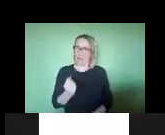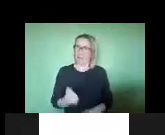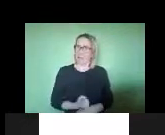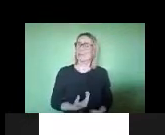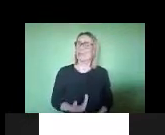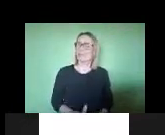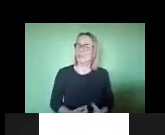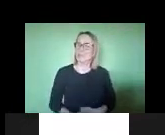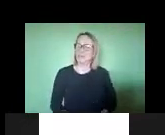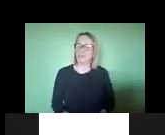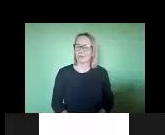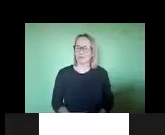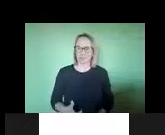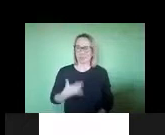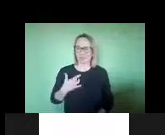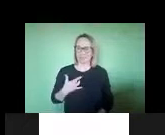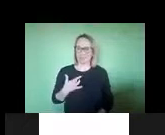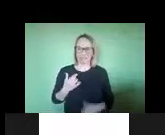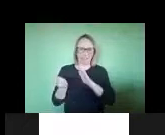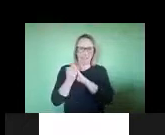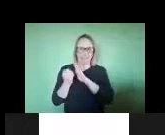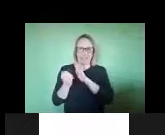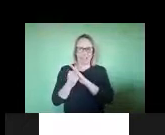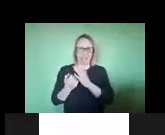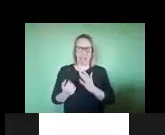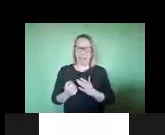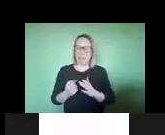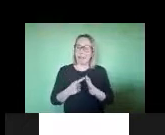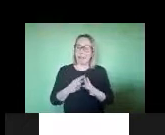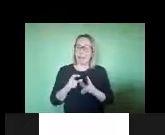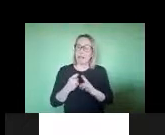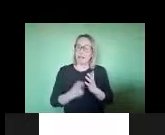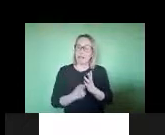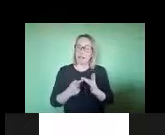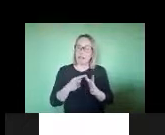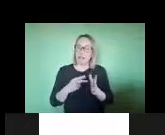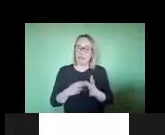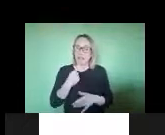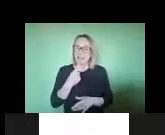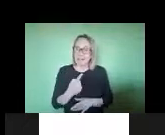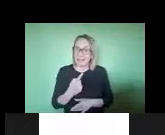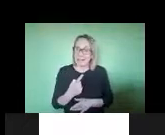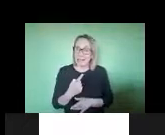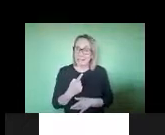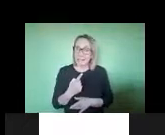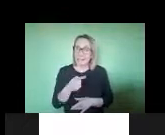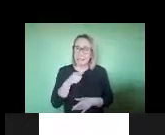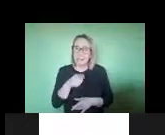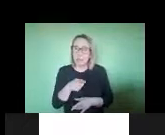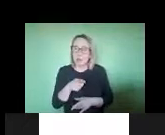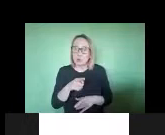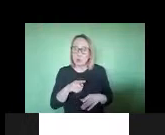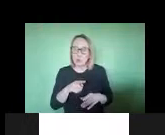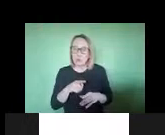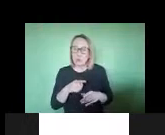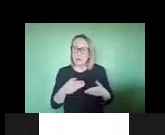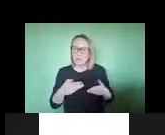didn't feel silly doing it. And I think it was Adrian said to me at one time, if something is stopping you getting to the next